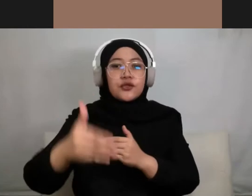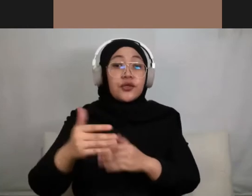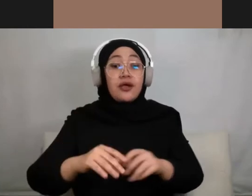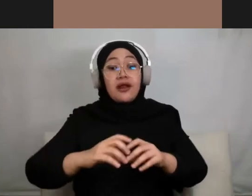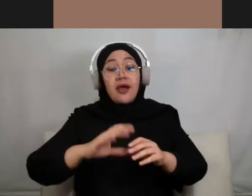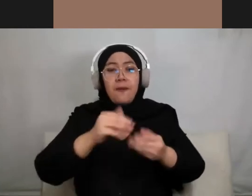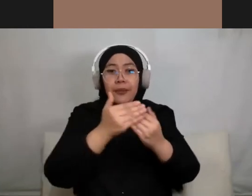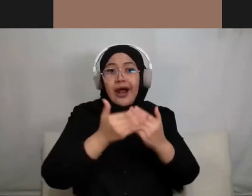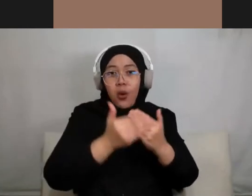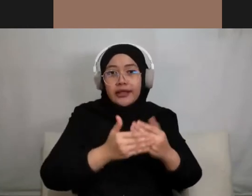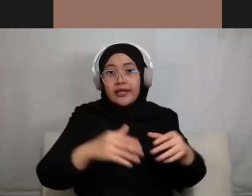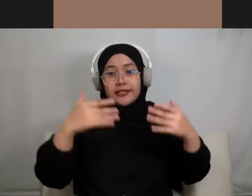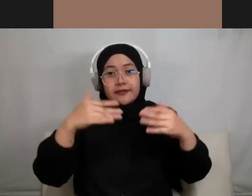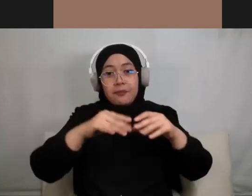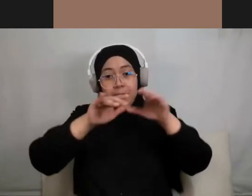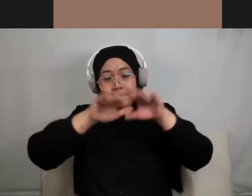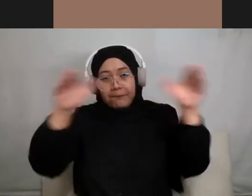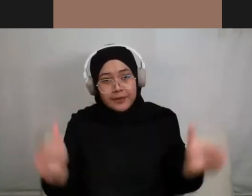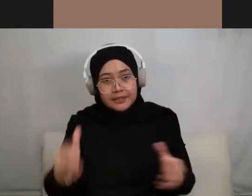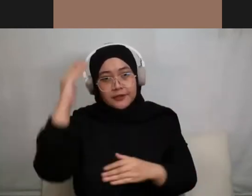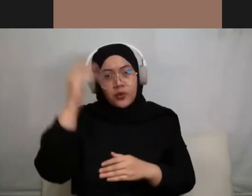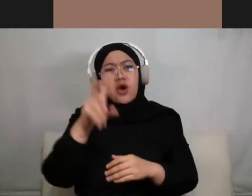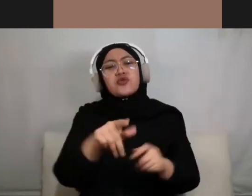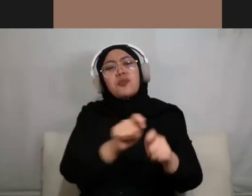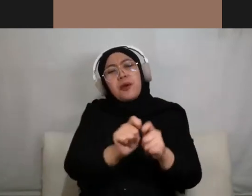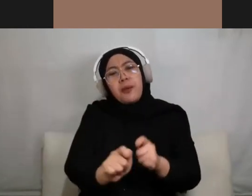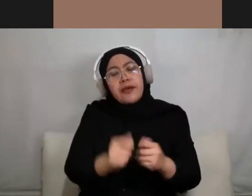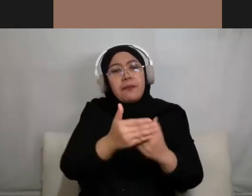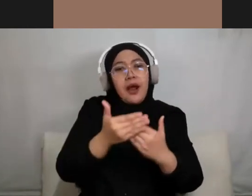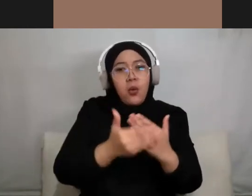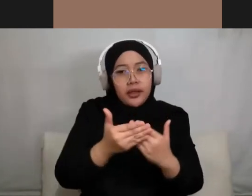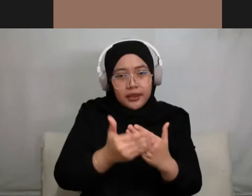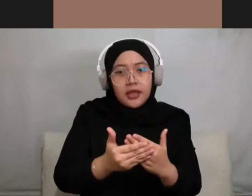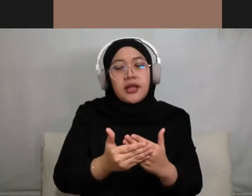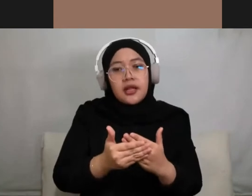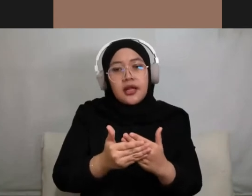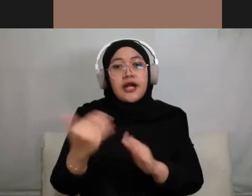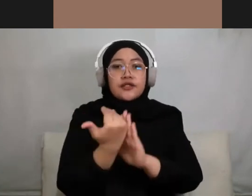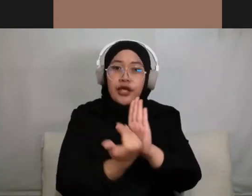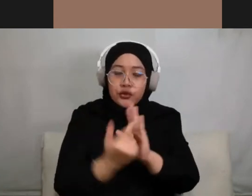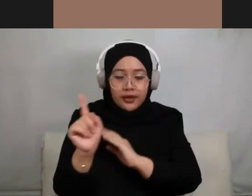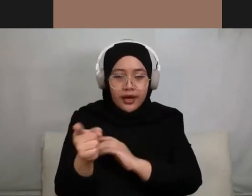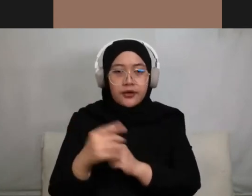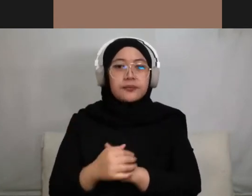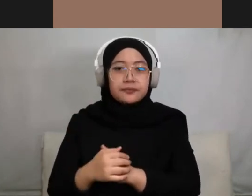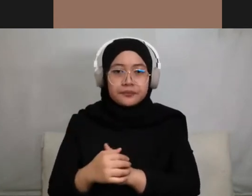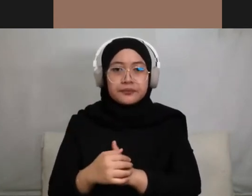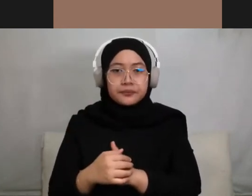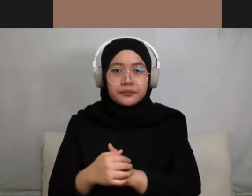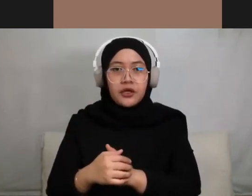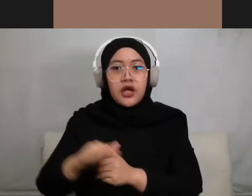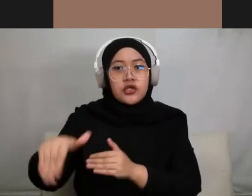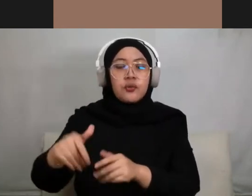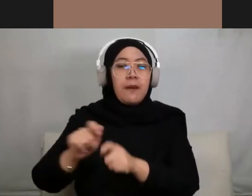there. If we are have an AC, we have to maintain an AC as per the regular schedules. So overall, maintenance part